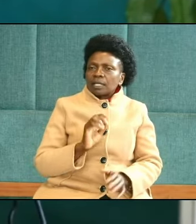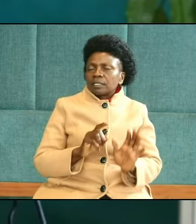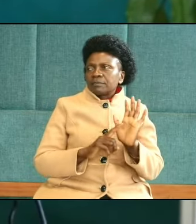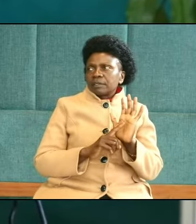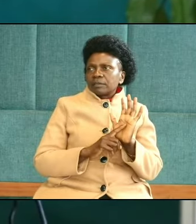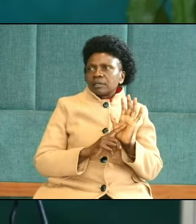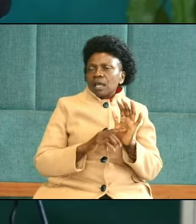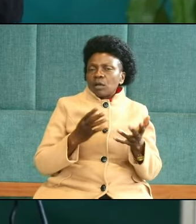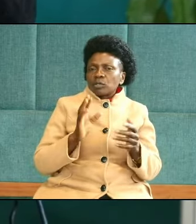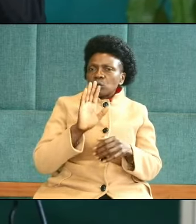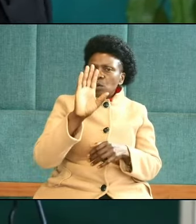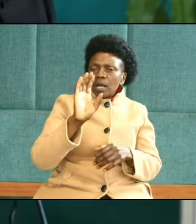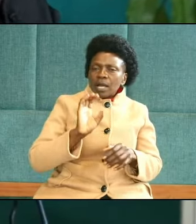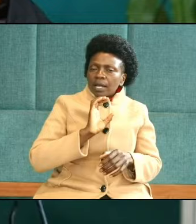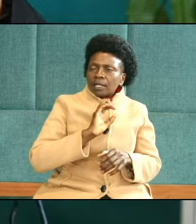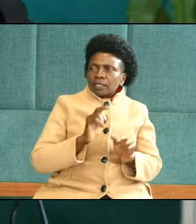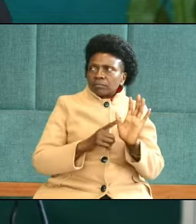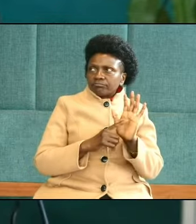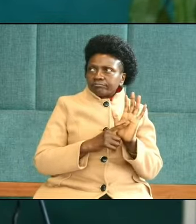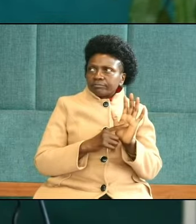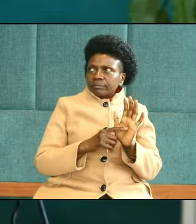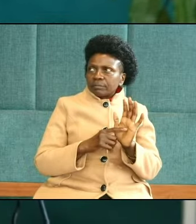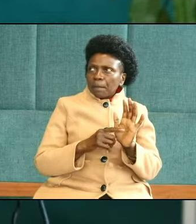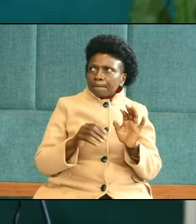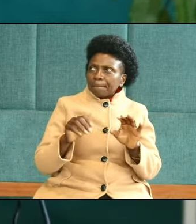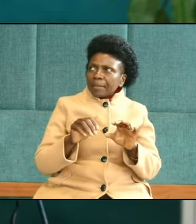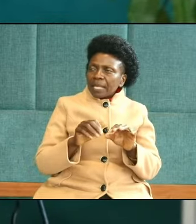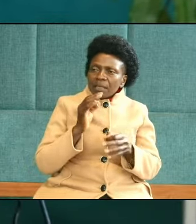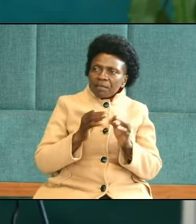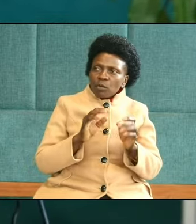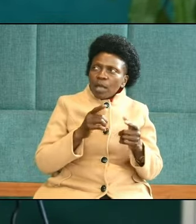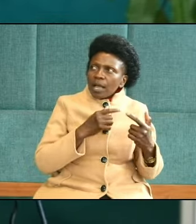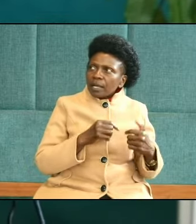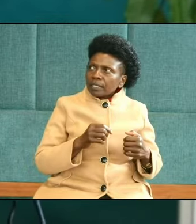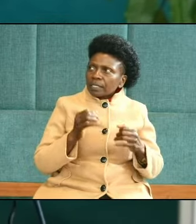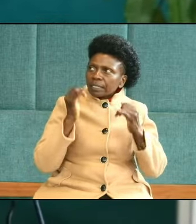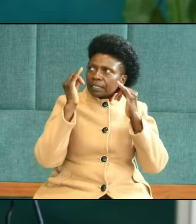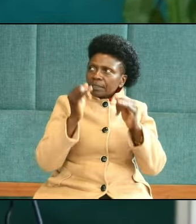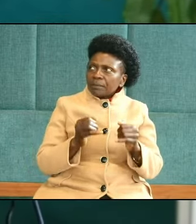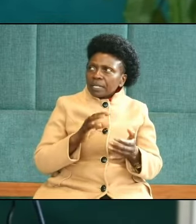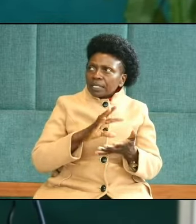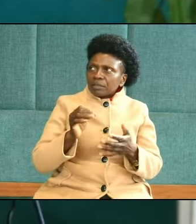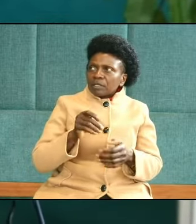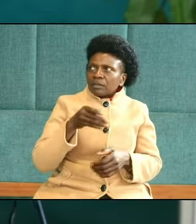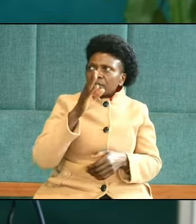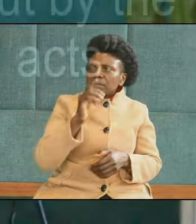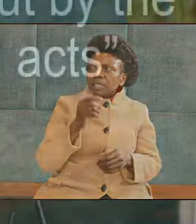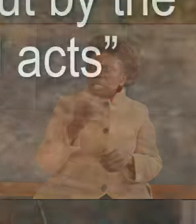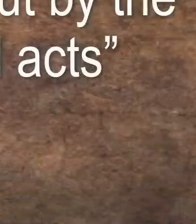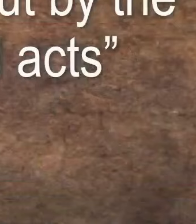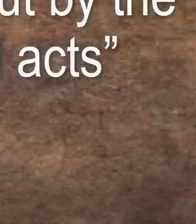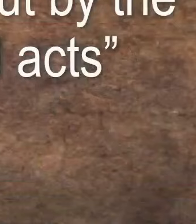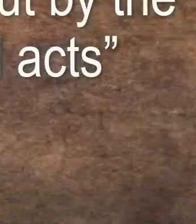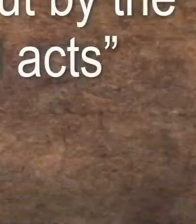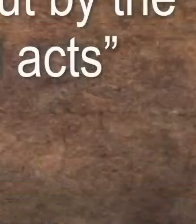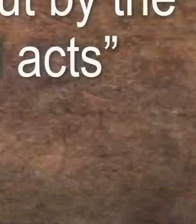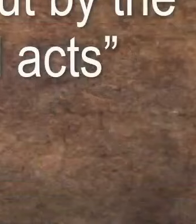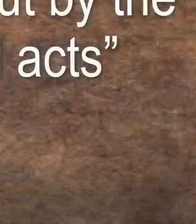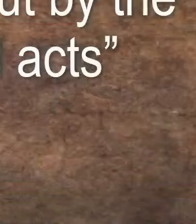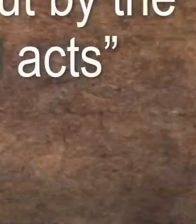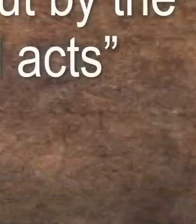your character revealed? Listen carefully. If the heart has been renewed by the Spirit of God, the life will bear witness